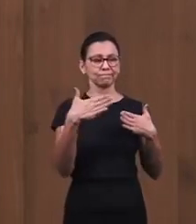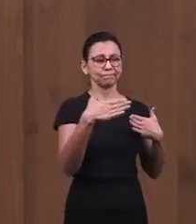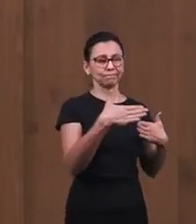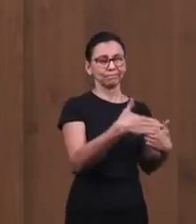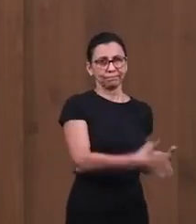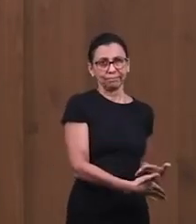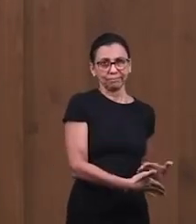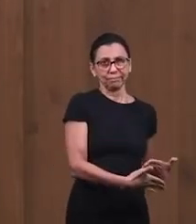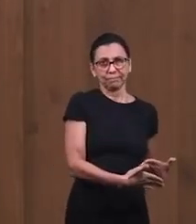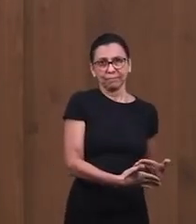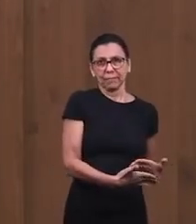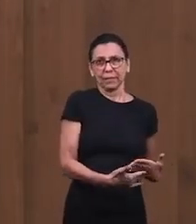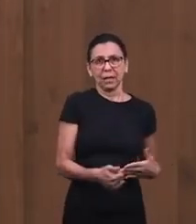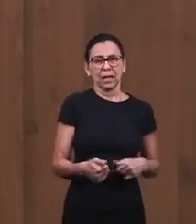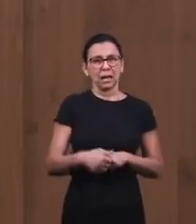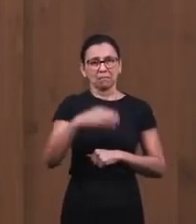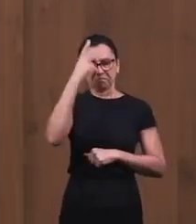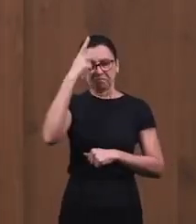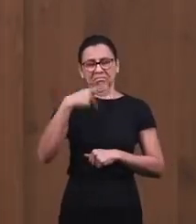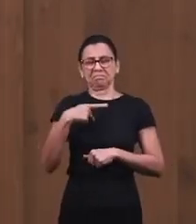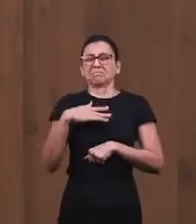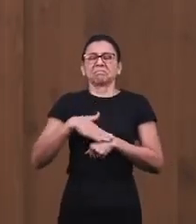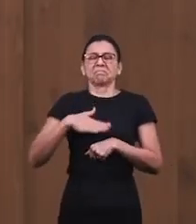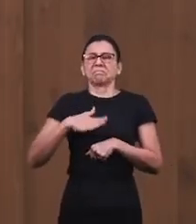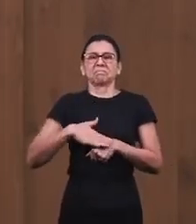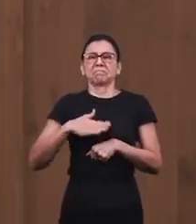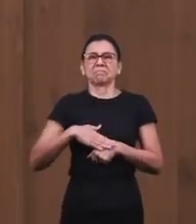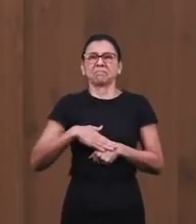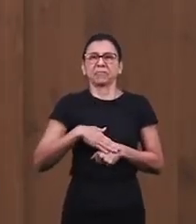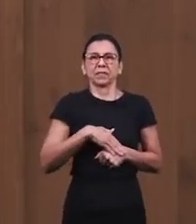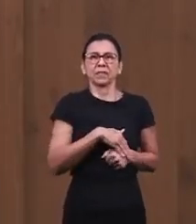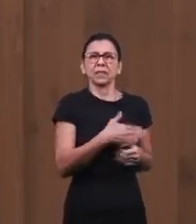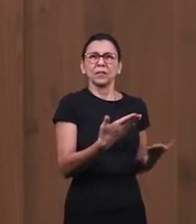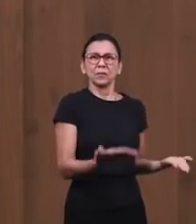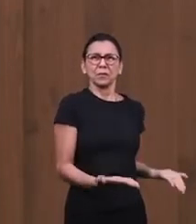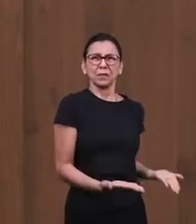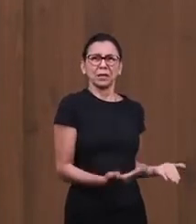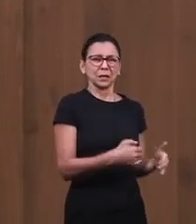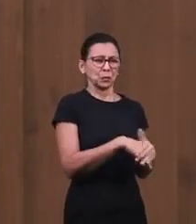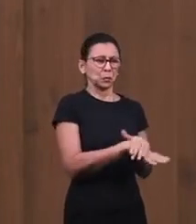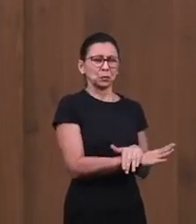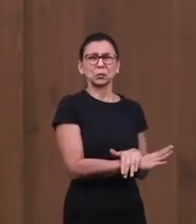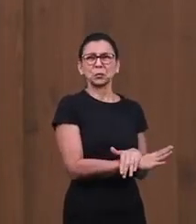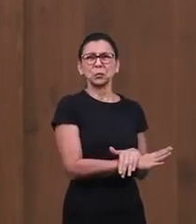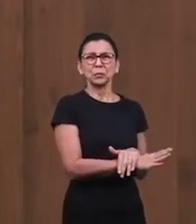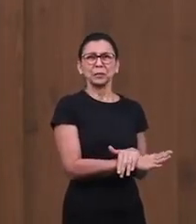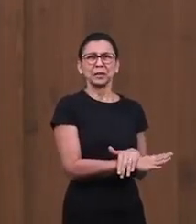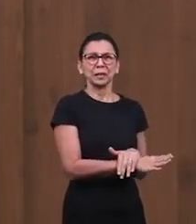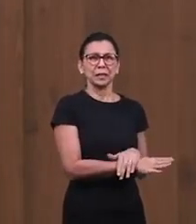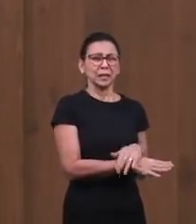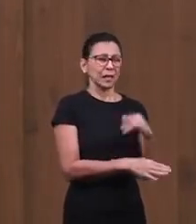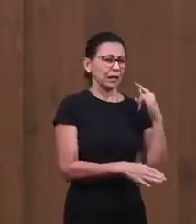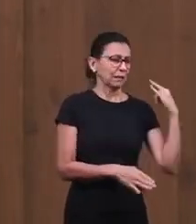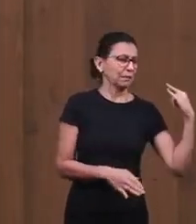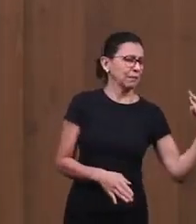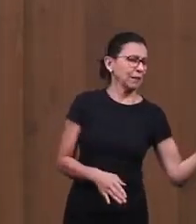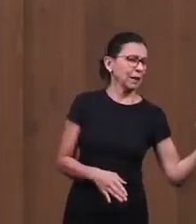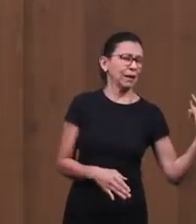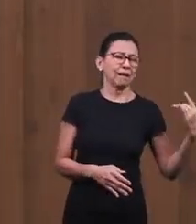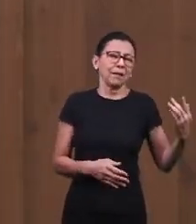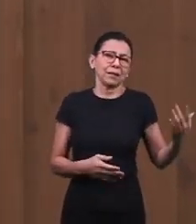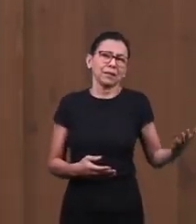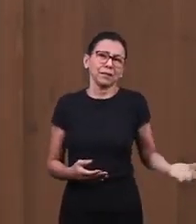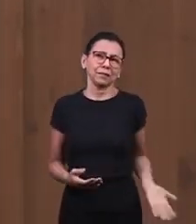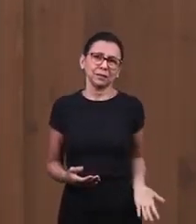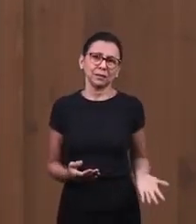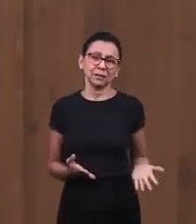ear to the word of the Lord, and many times wanting to live like the world does, doing things that doesn't please the Lord, watching things